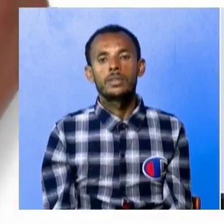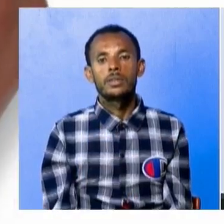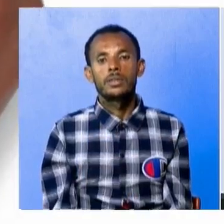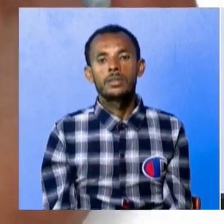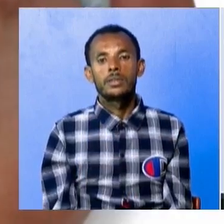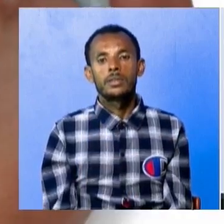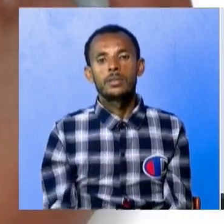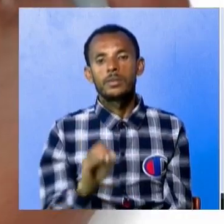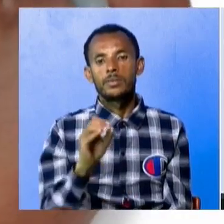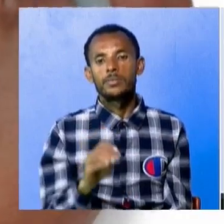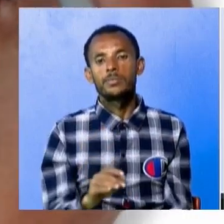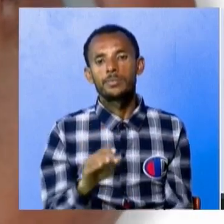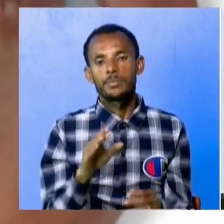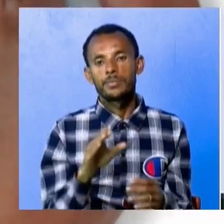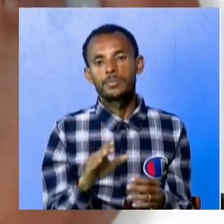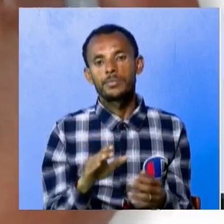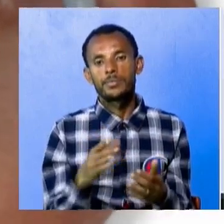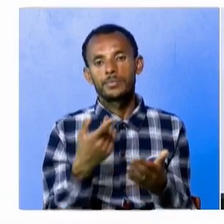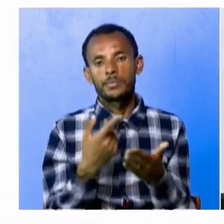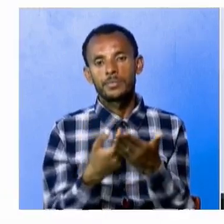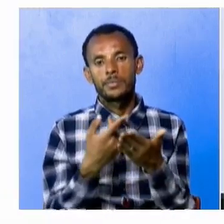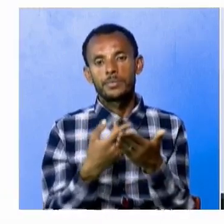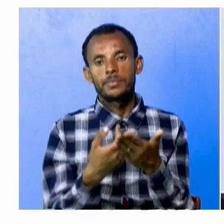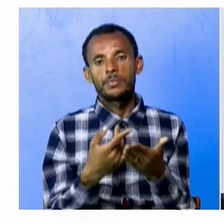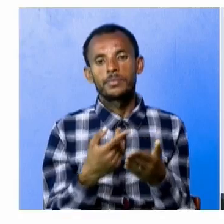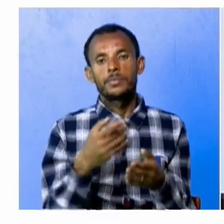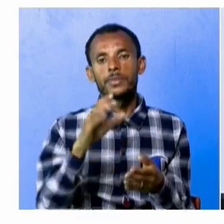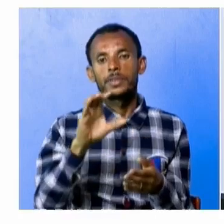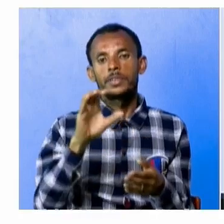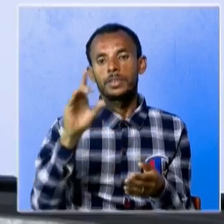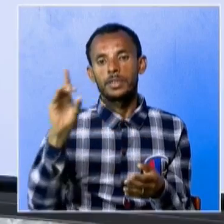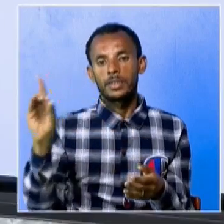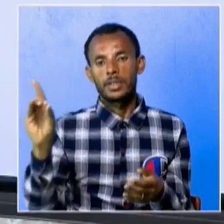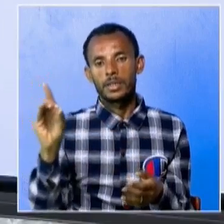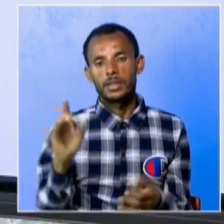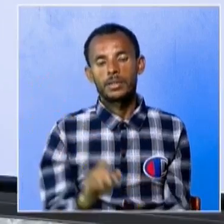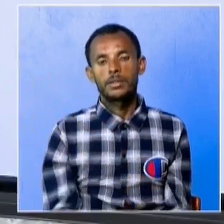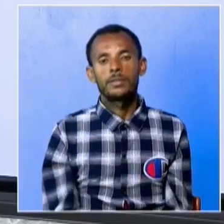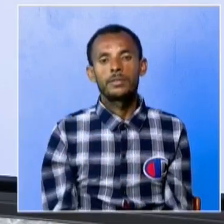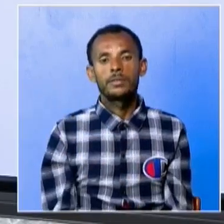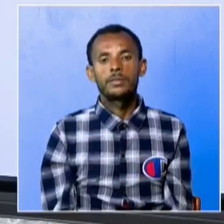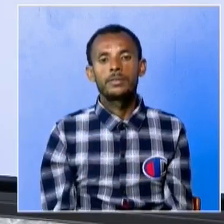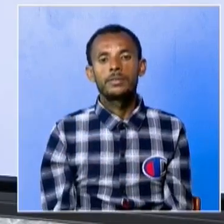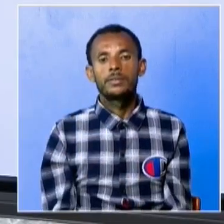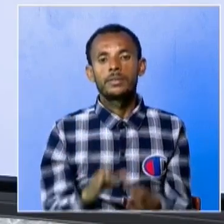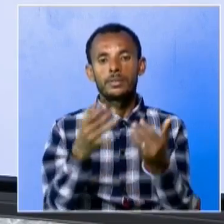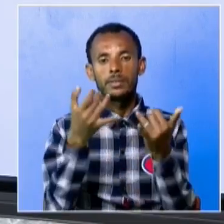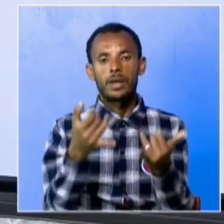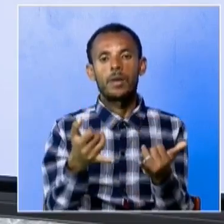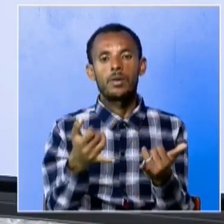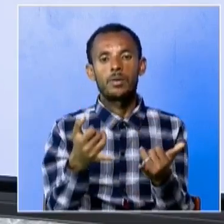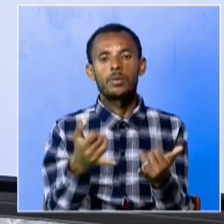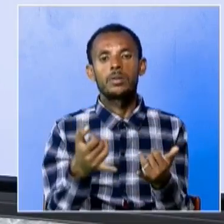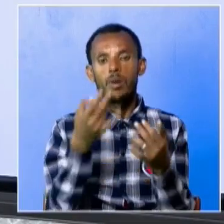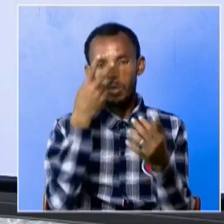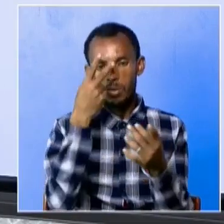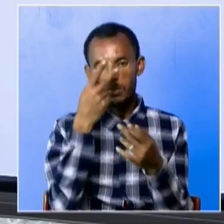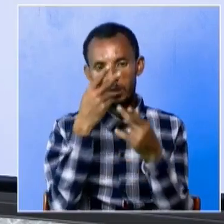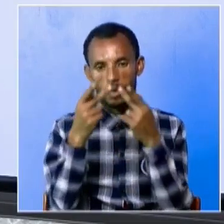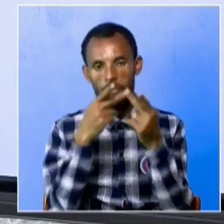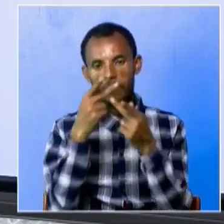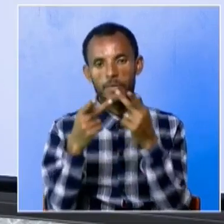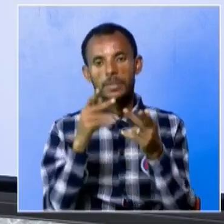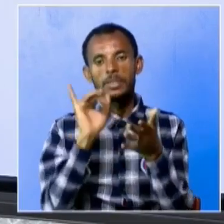need this point. Say this is C, D, okay? Now, observe